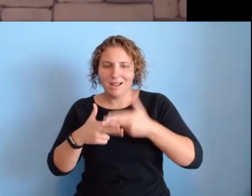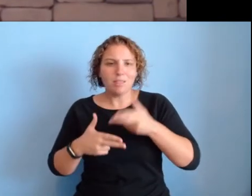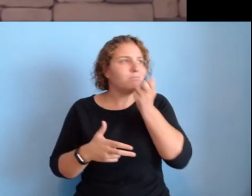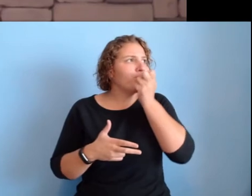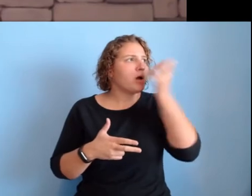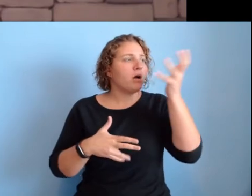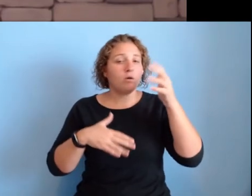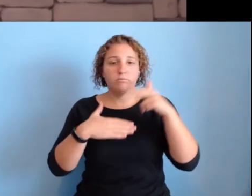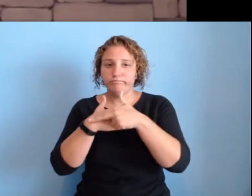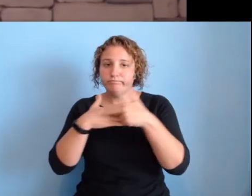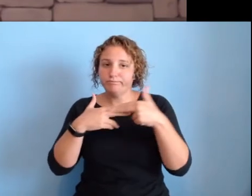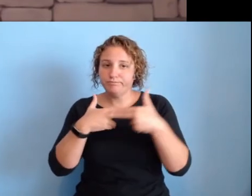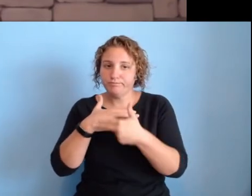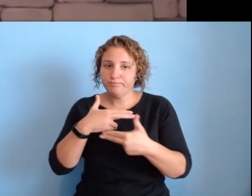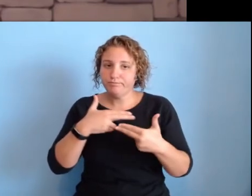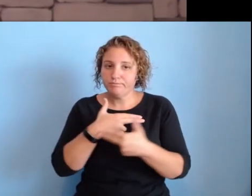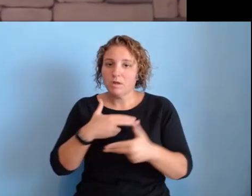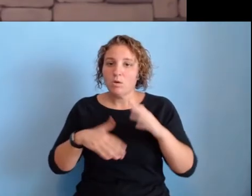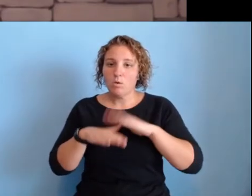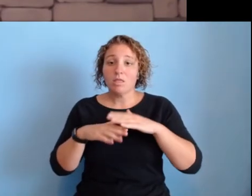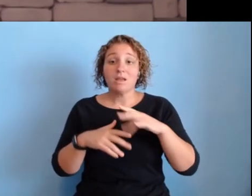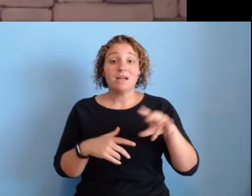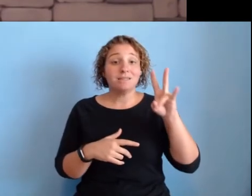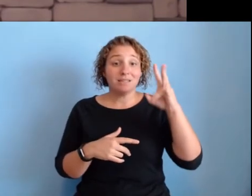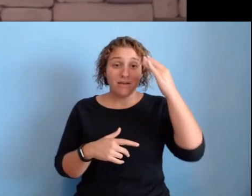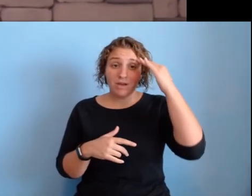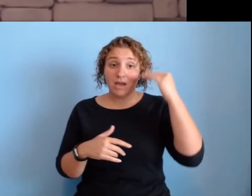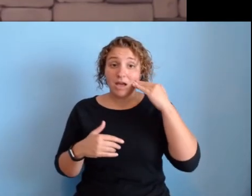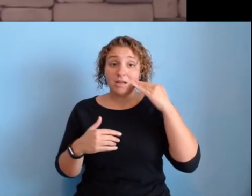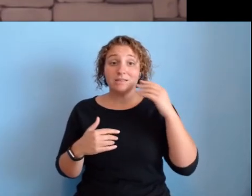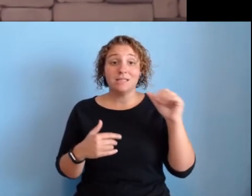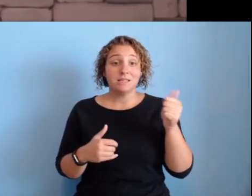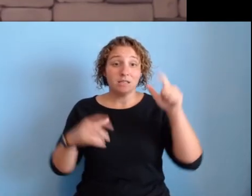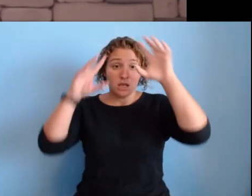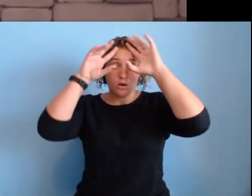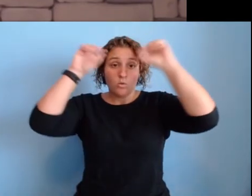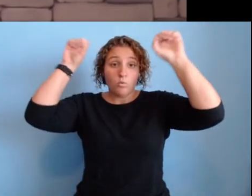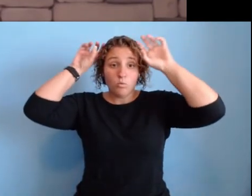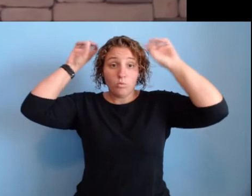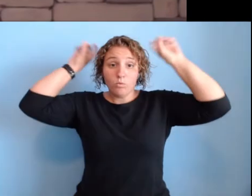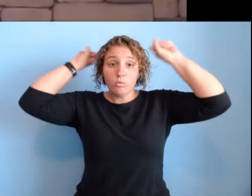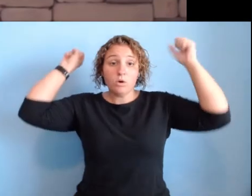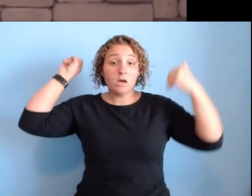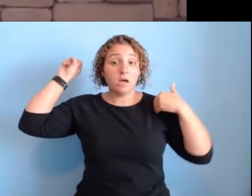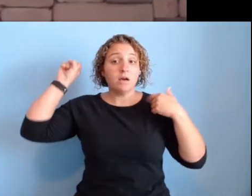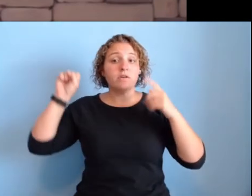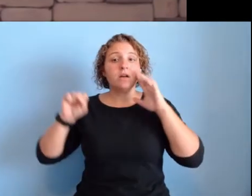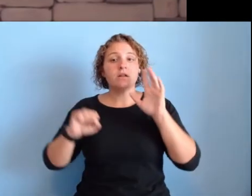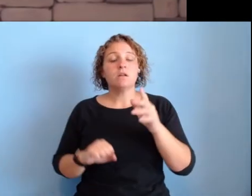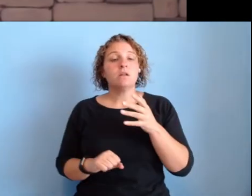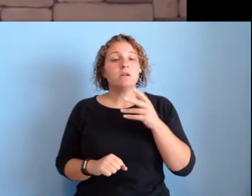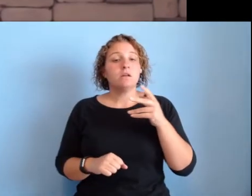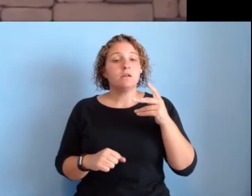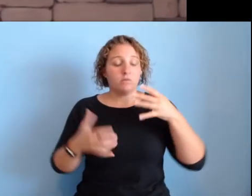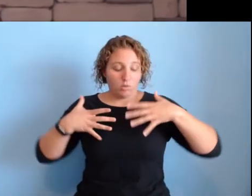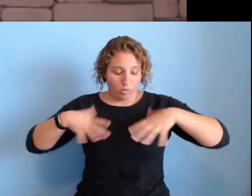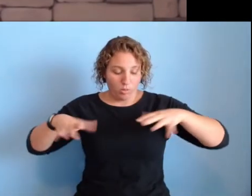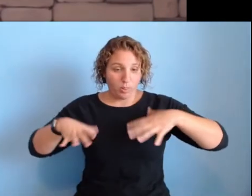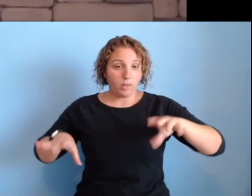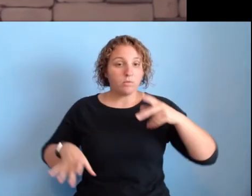heads and ten horns, and we'll talk about that today. And the woman was arrayed in purple and scarlet color and